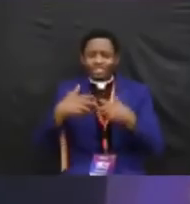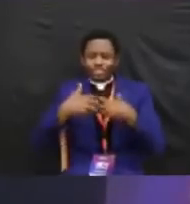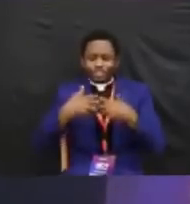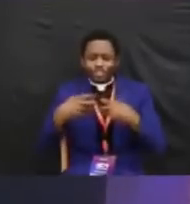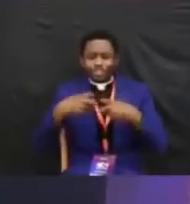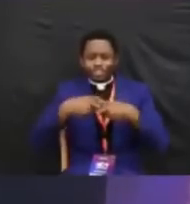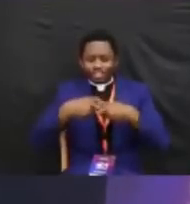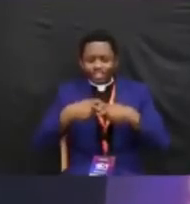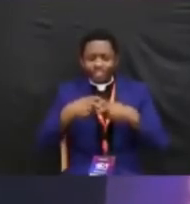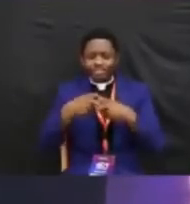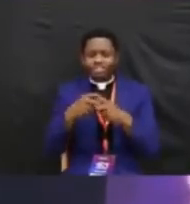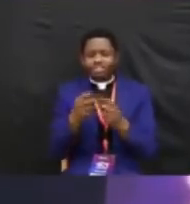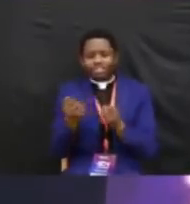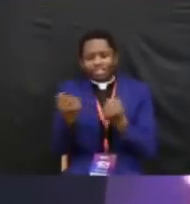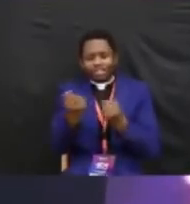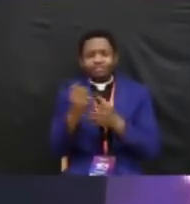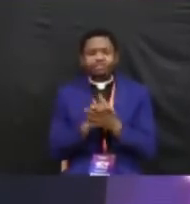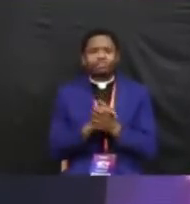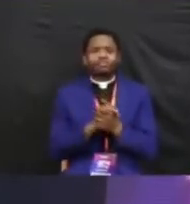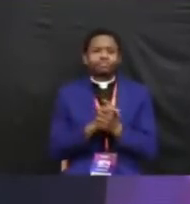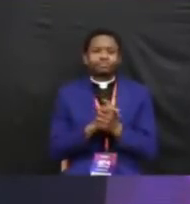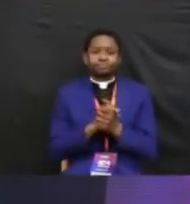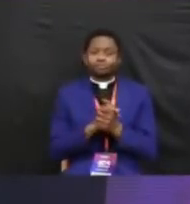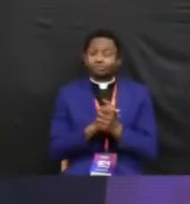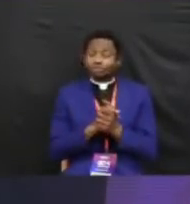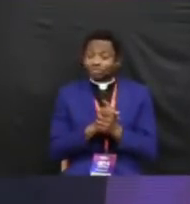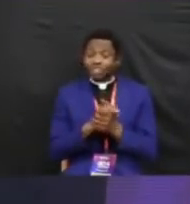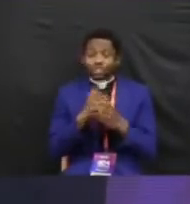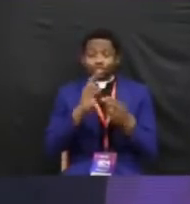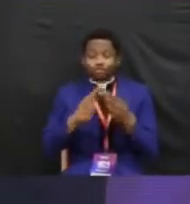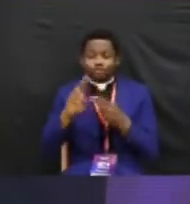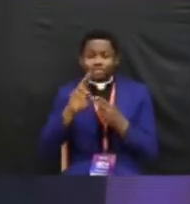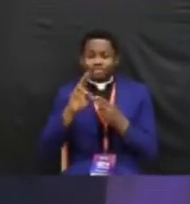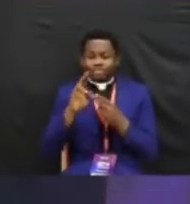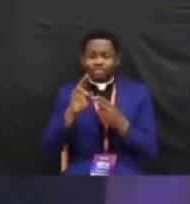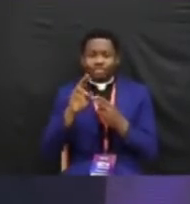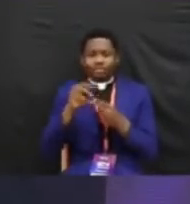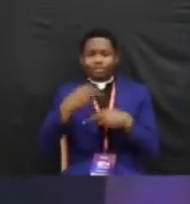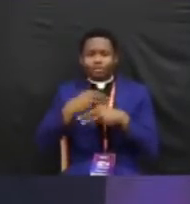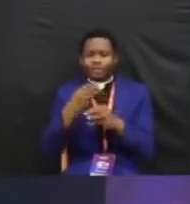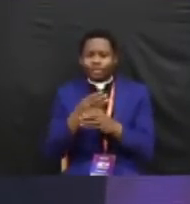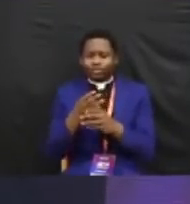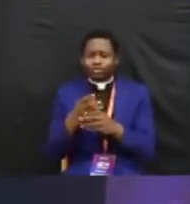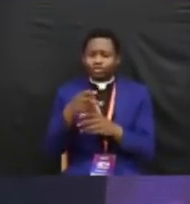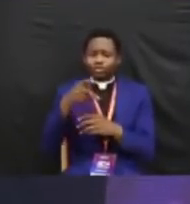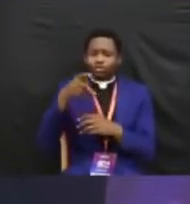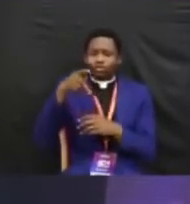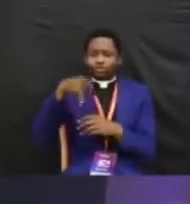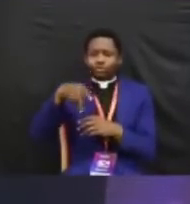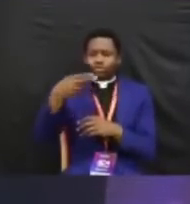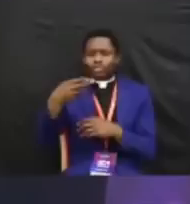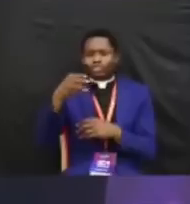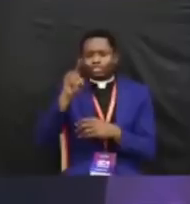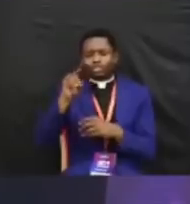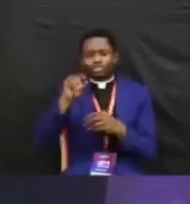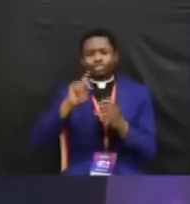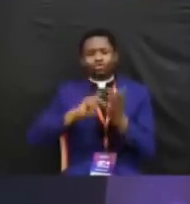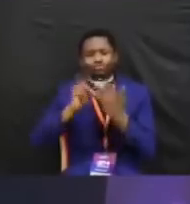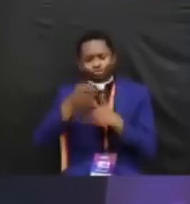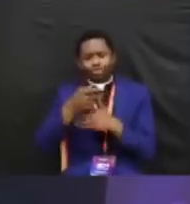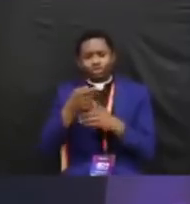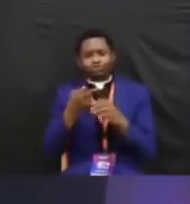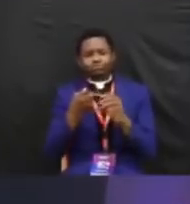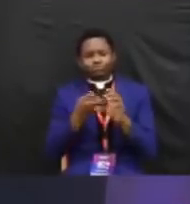PU further enrich its postgraduate base and introduce a PhD program in leadership and